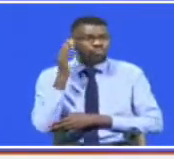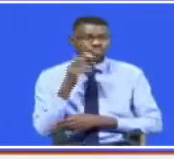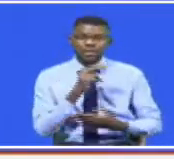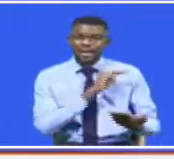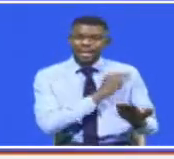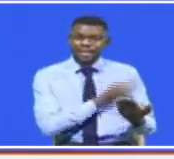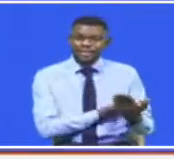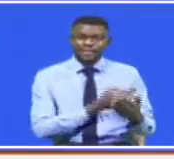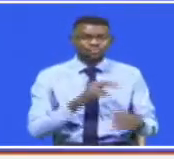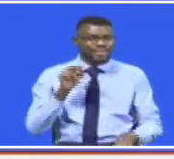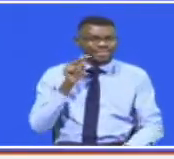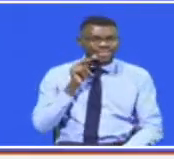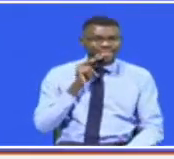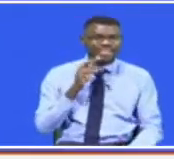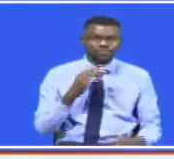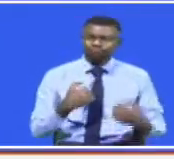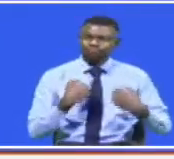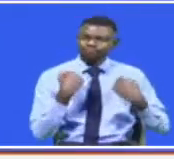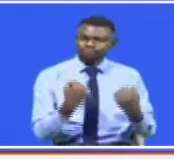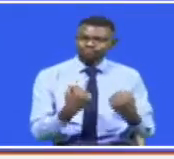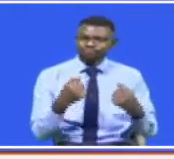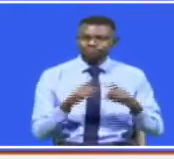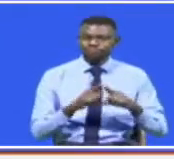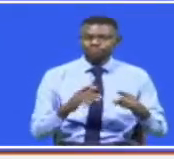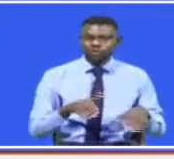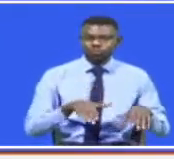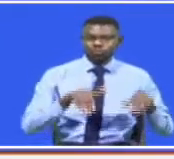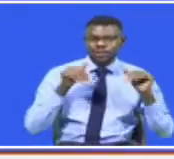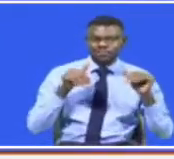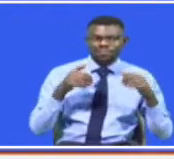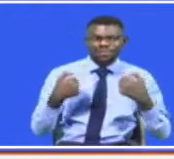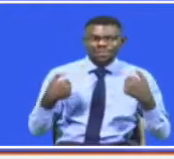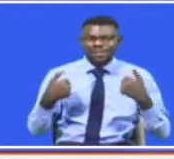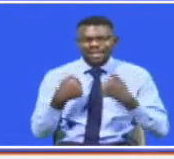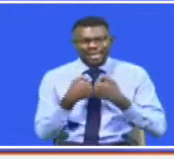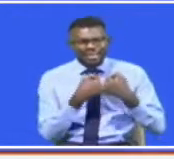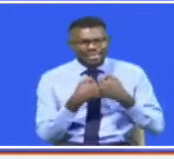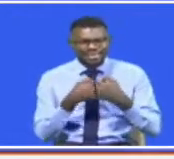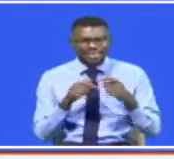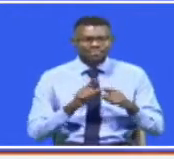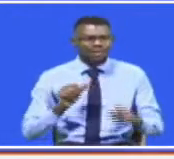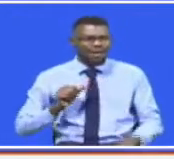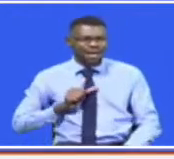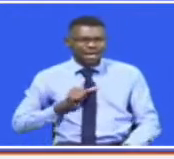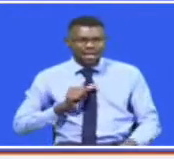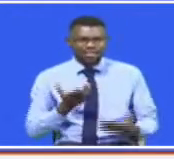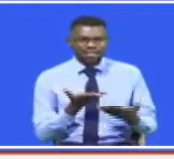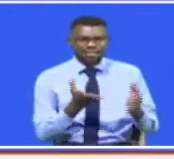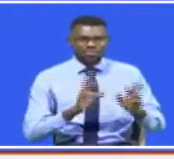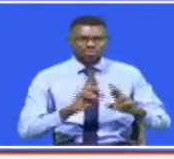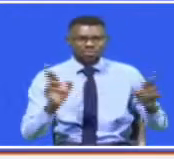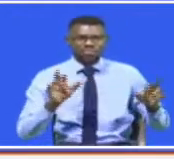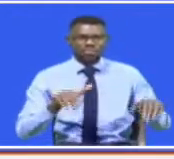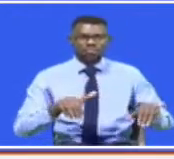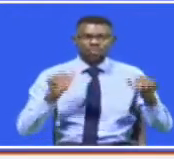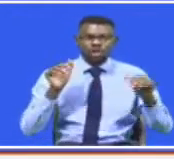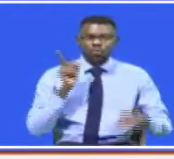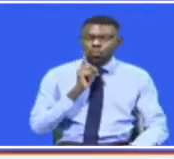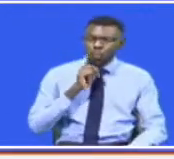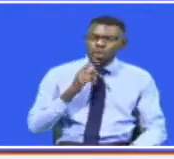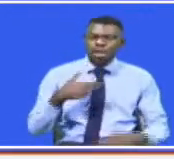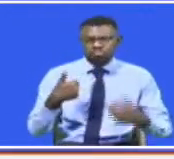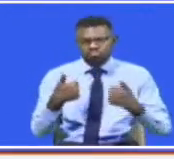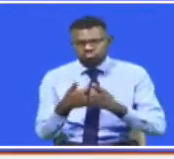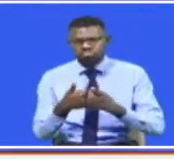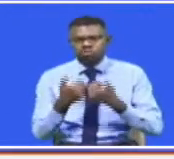wazuri na tunagojea challenge nzuri na wasichana wako tayari, tutangoja kesho tucheze mechi moja